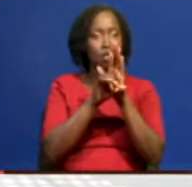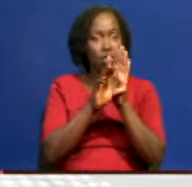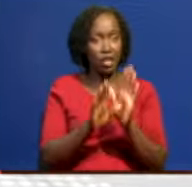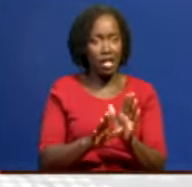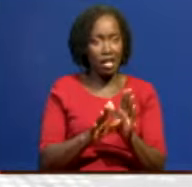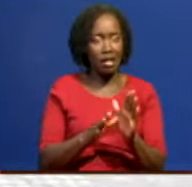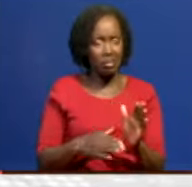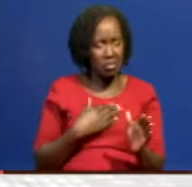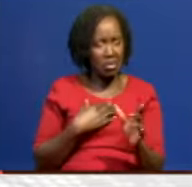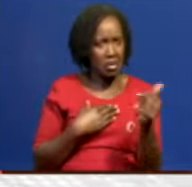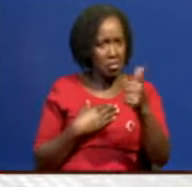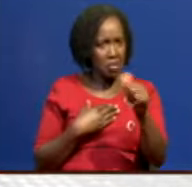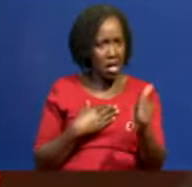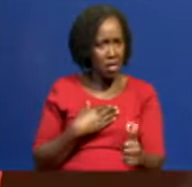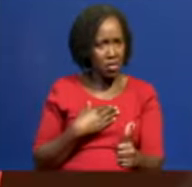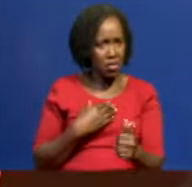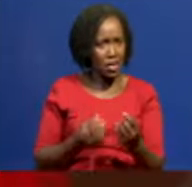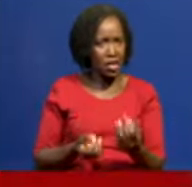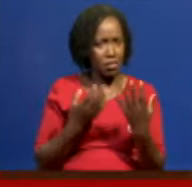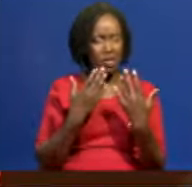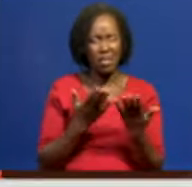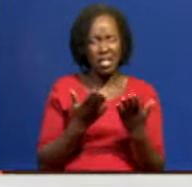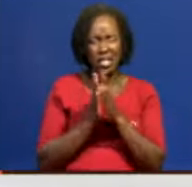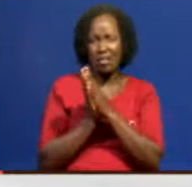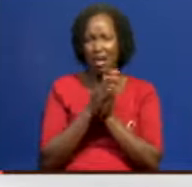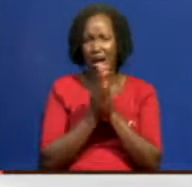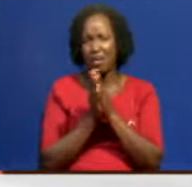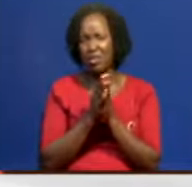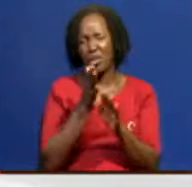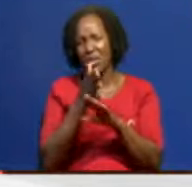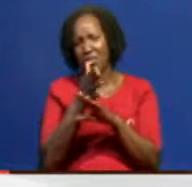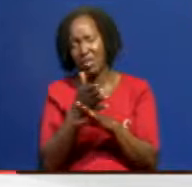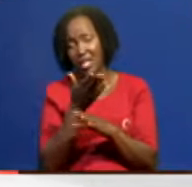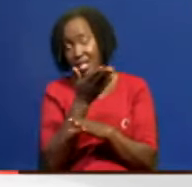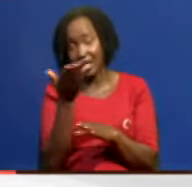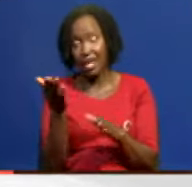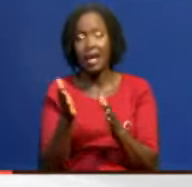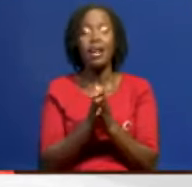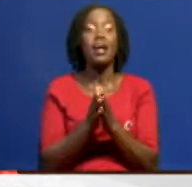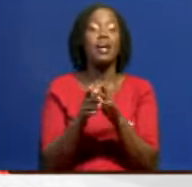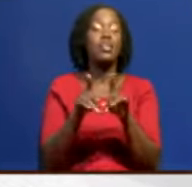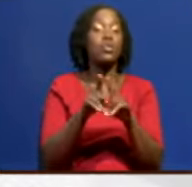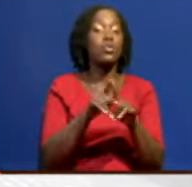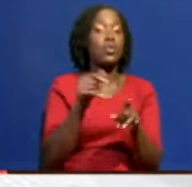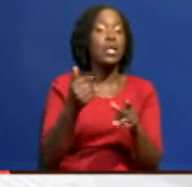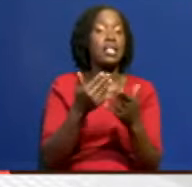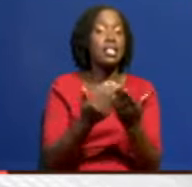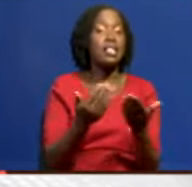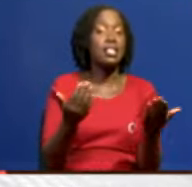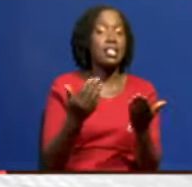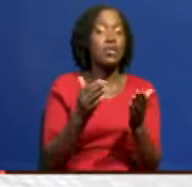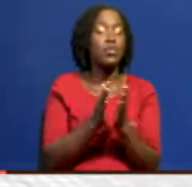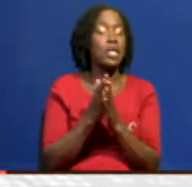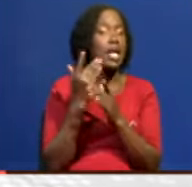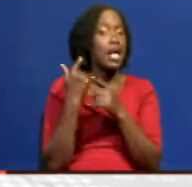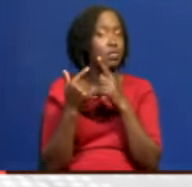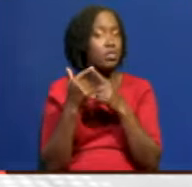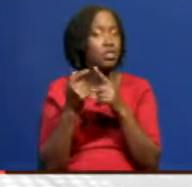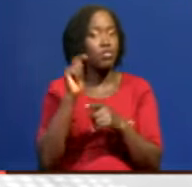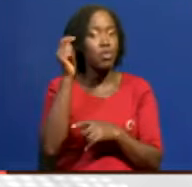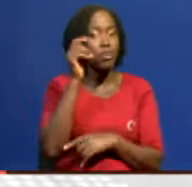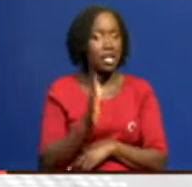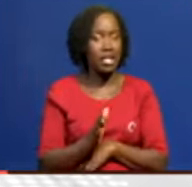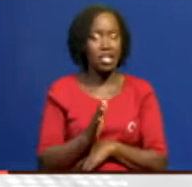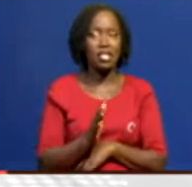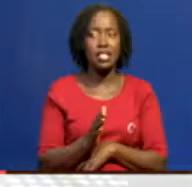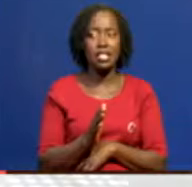not expensive. That's just a myth that is out there. Okay. Then the other thing that we face from the Kenyan